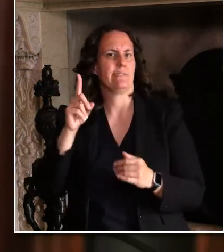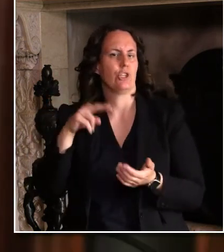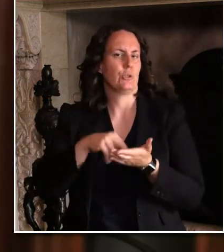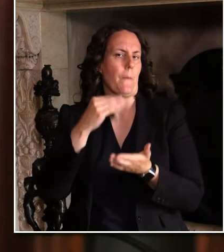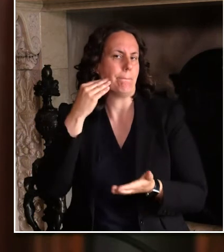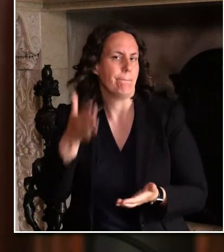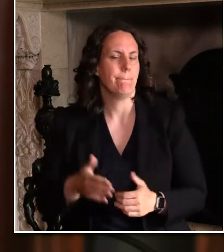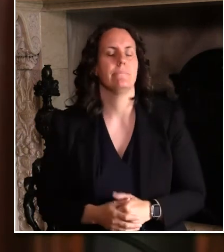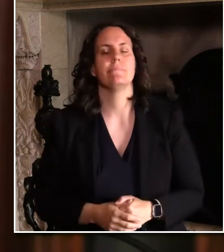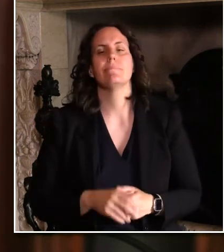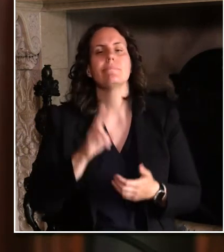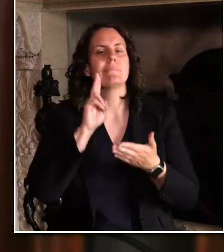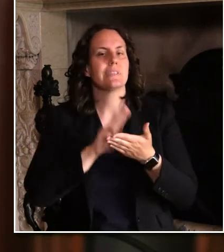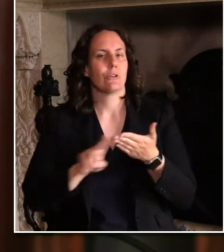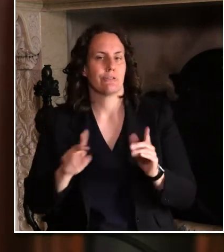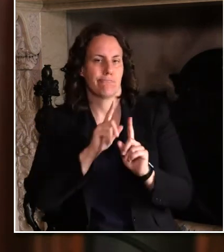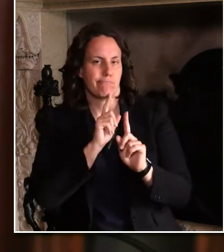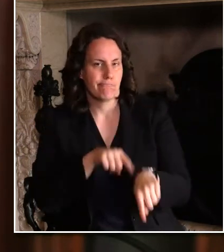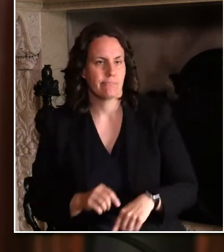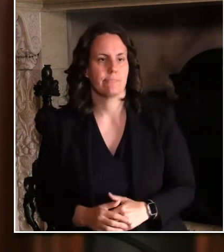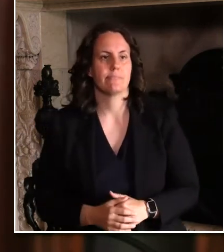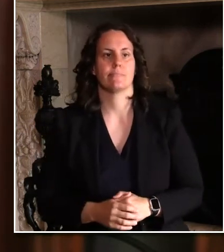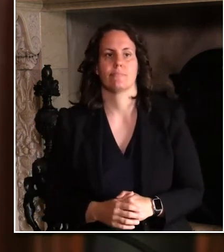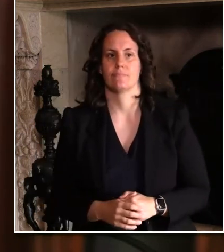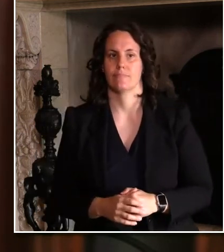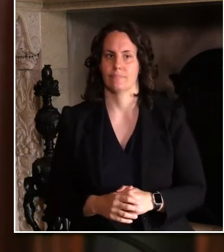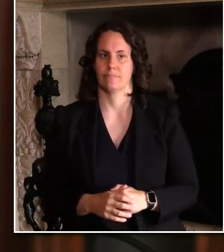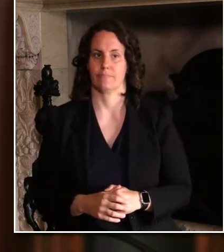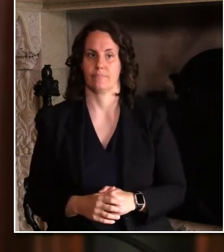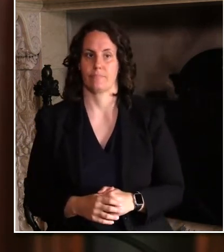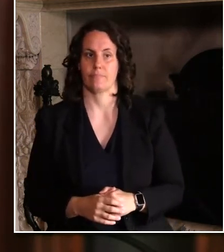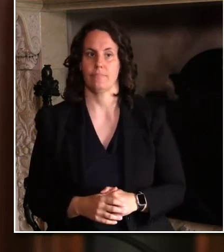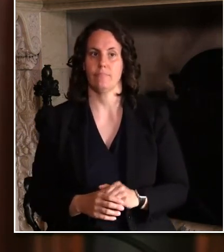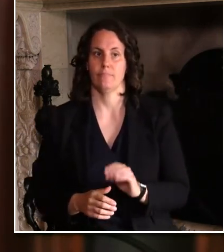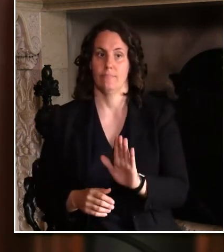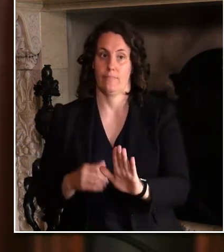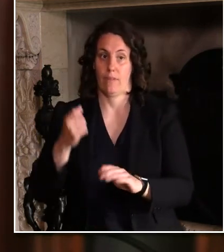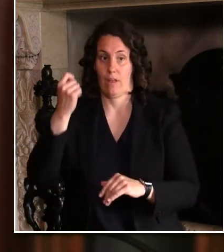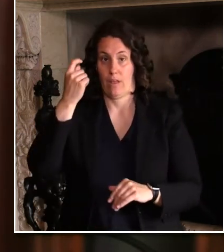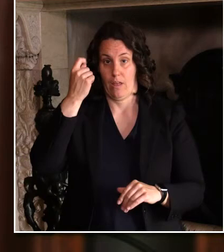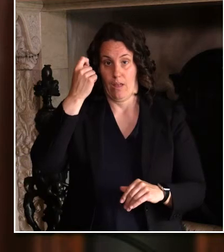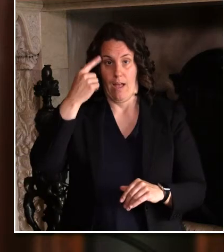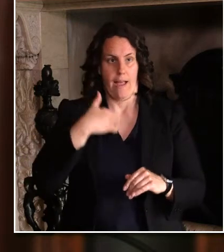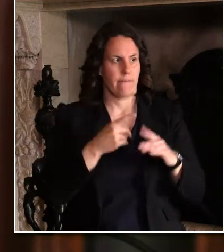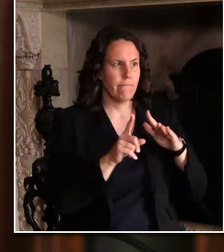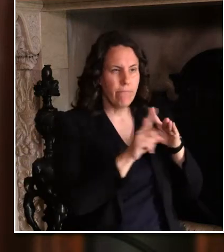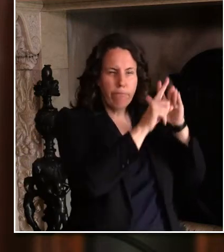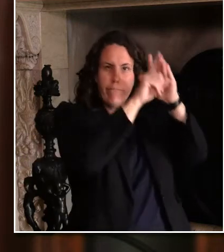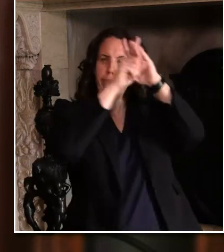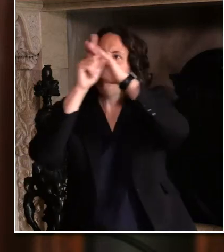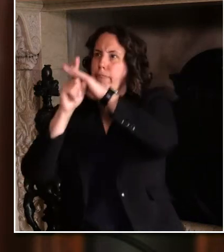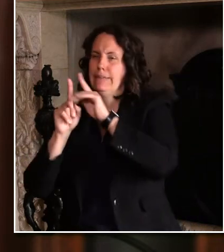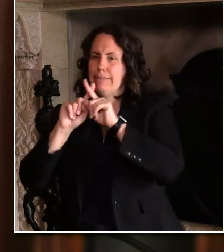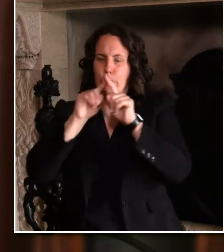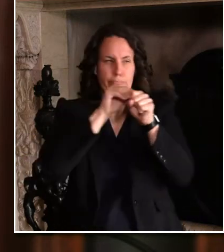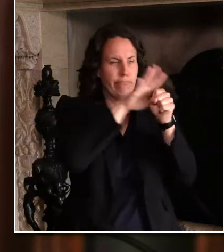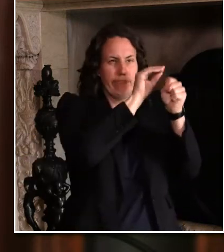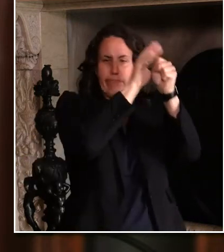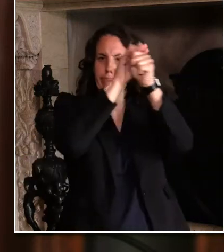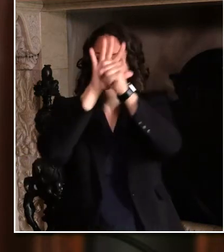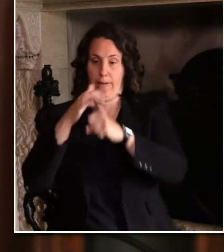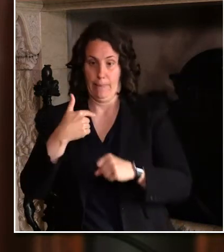I will admit, Mason, that considering the number of outbreaks and investigations that are going on across the state, I'm not personally